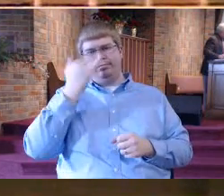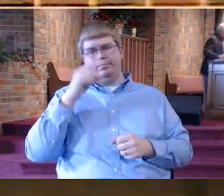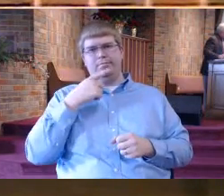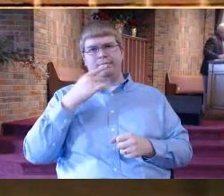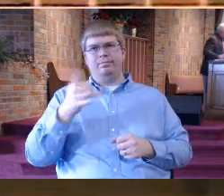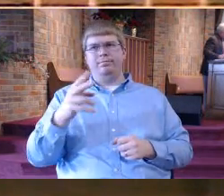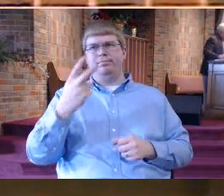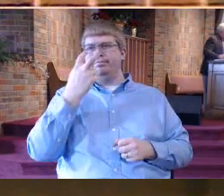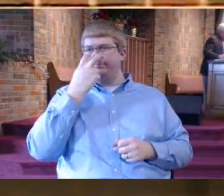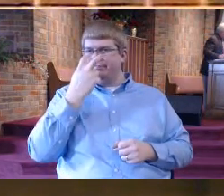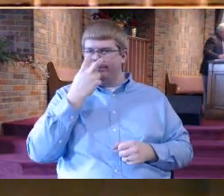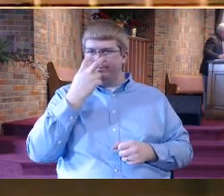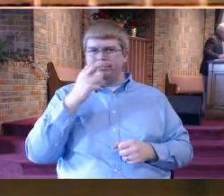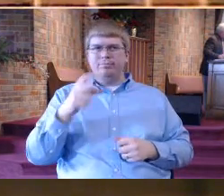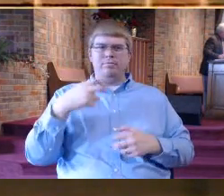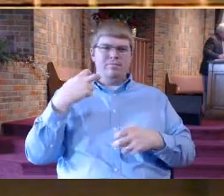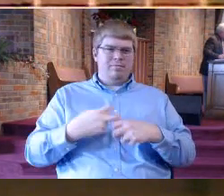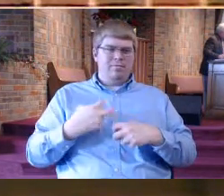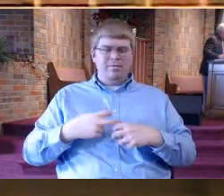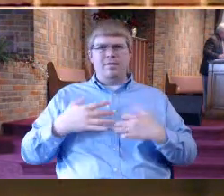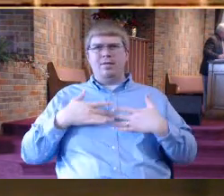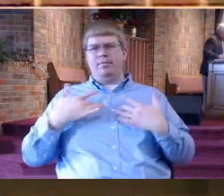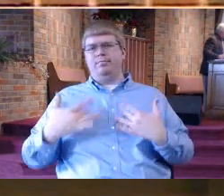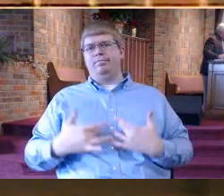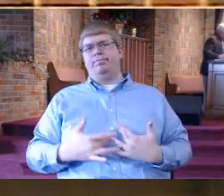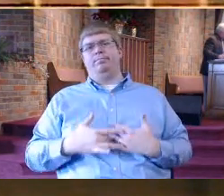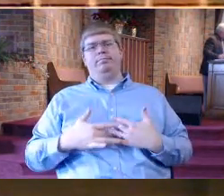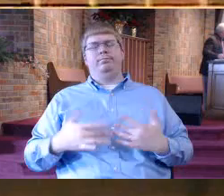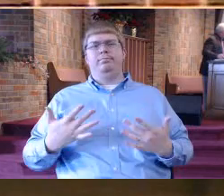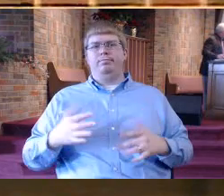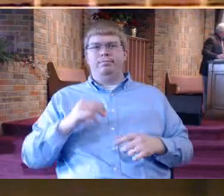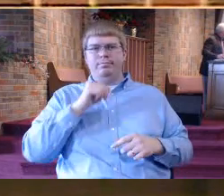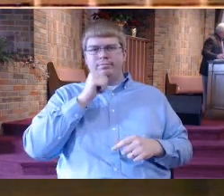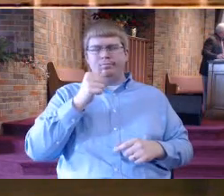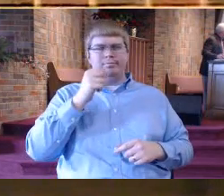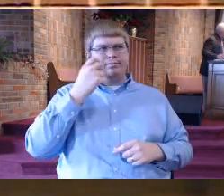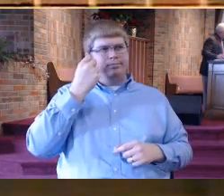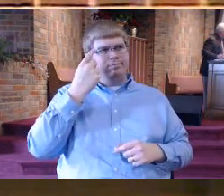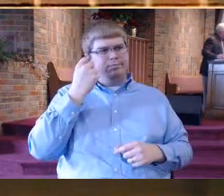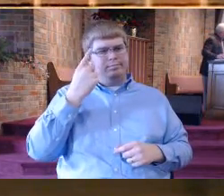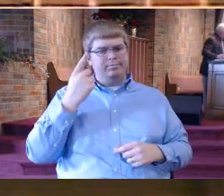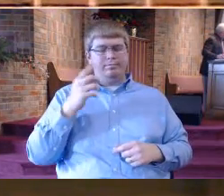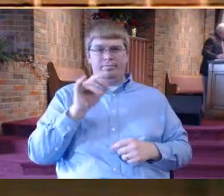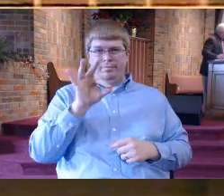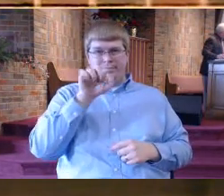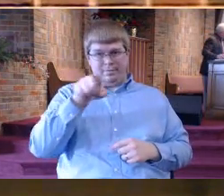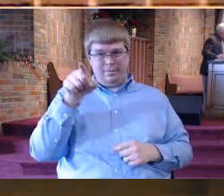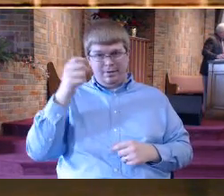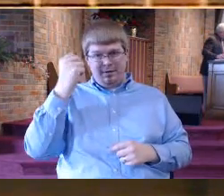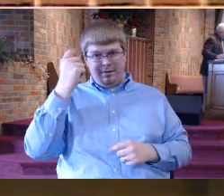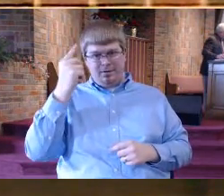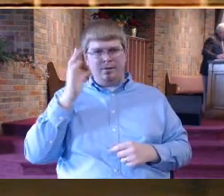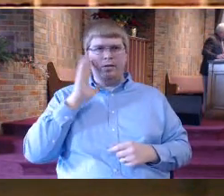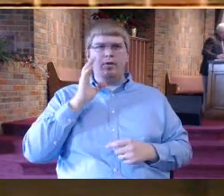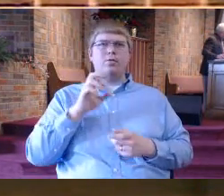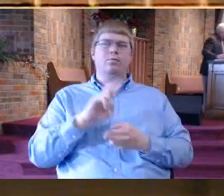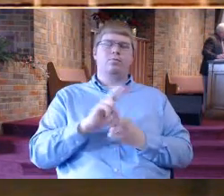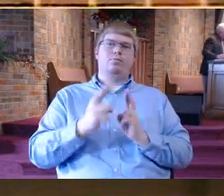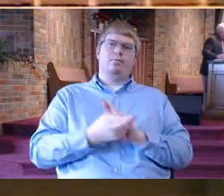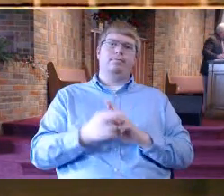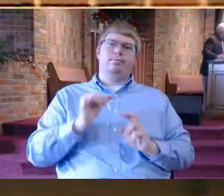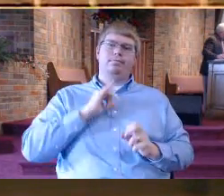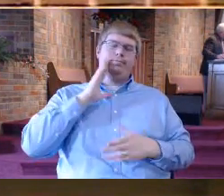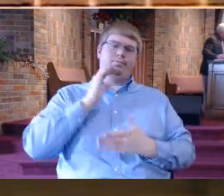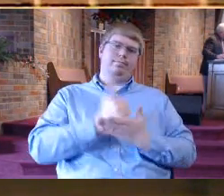see with their eyes, lest they should understand with their hearts, and turn so that I should heal them." These things Isaiah said when he saw